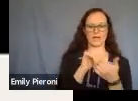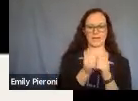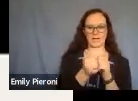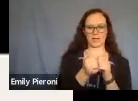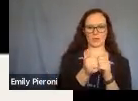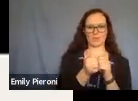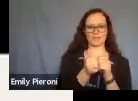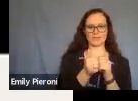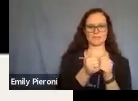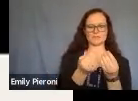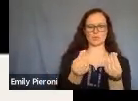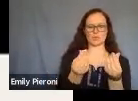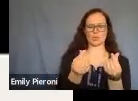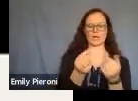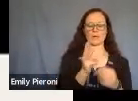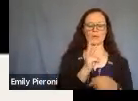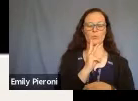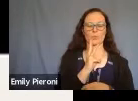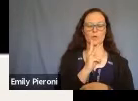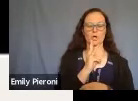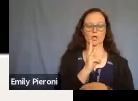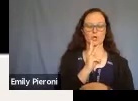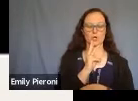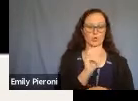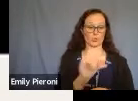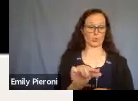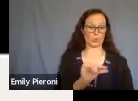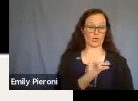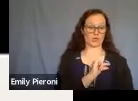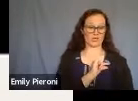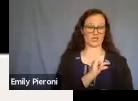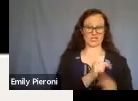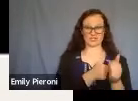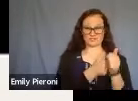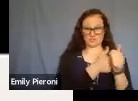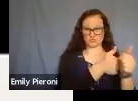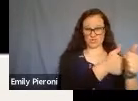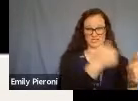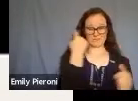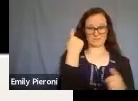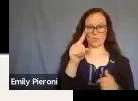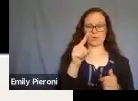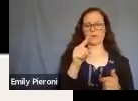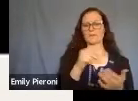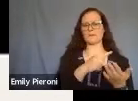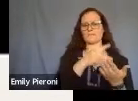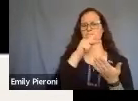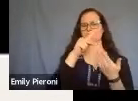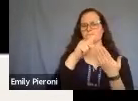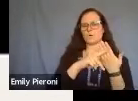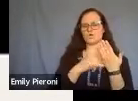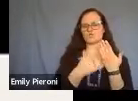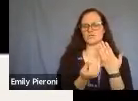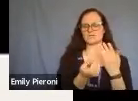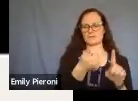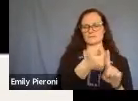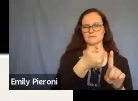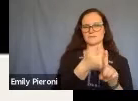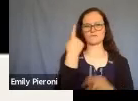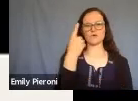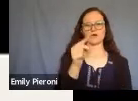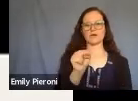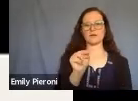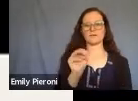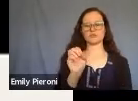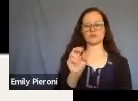groundwater quantity or quality tracked for these projects of NMSUs.